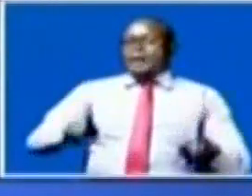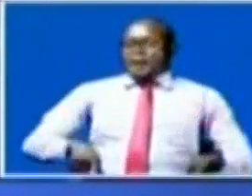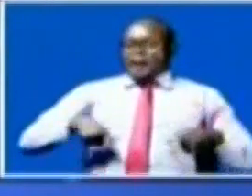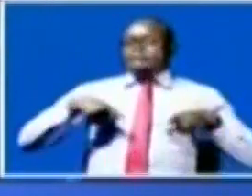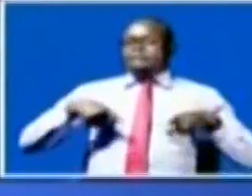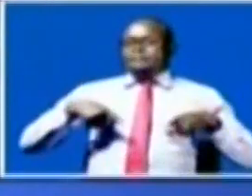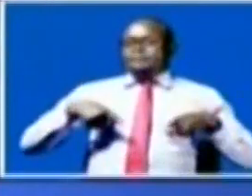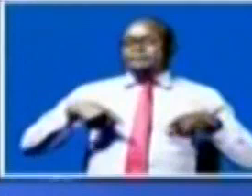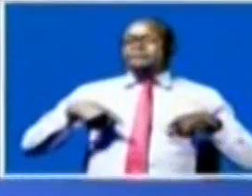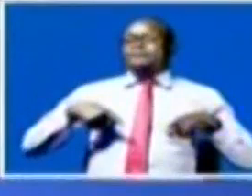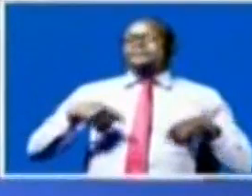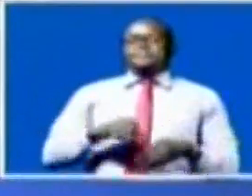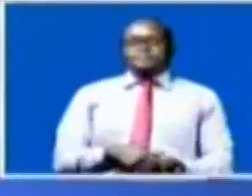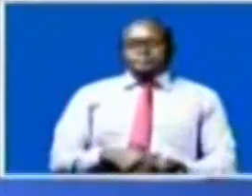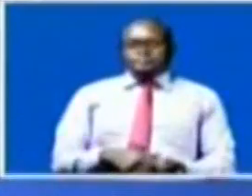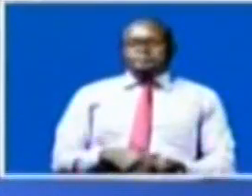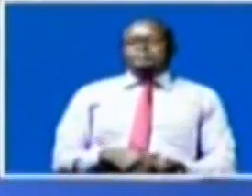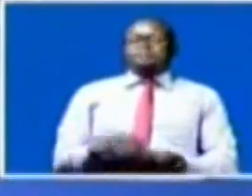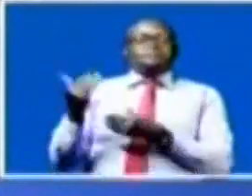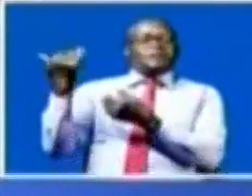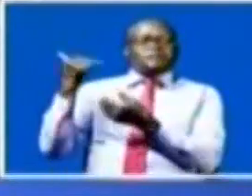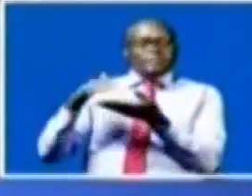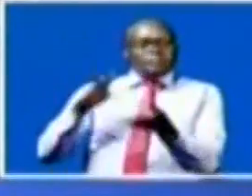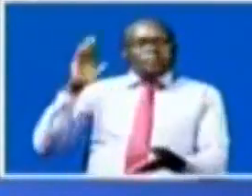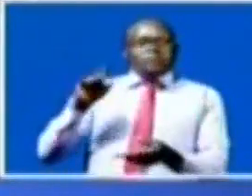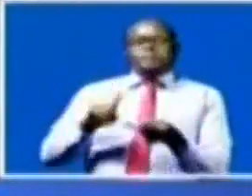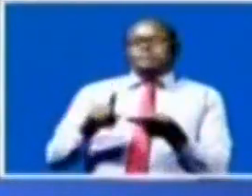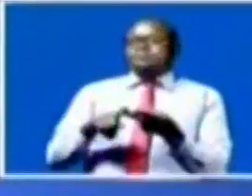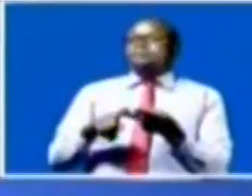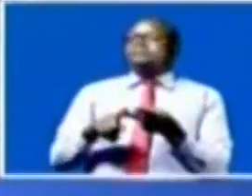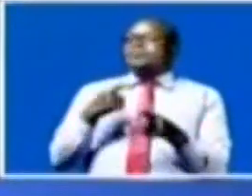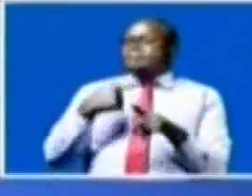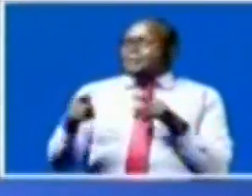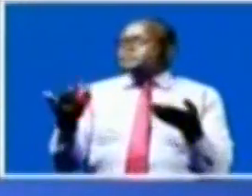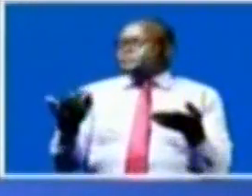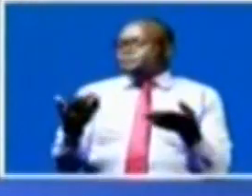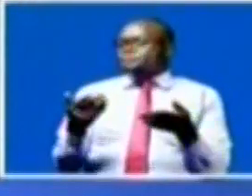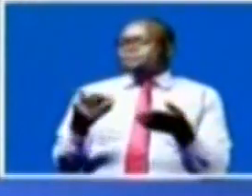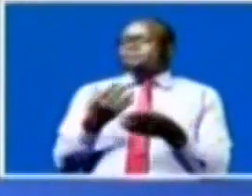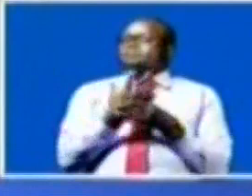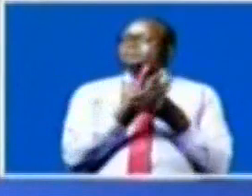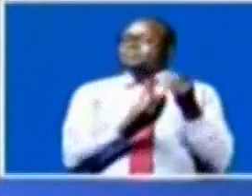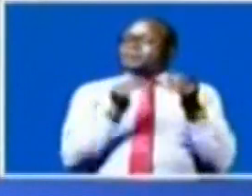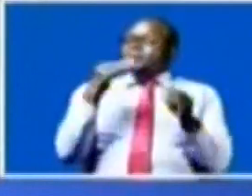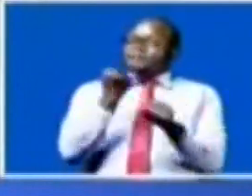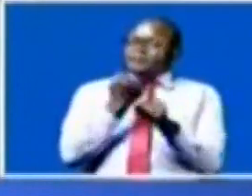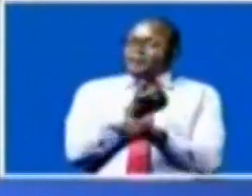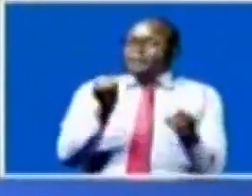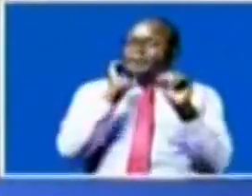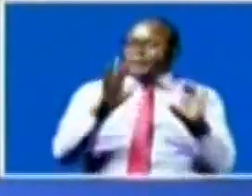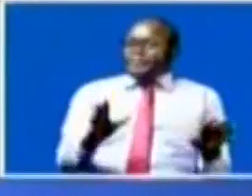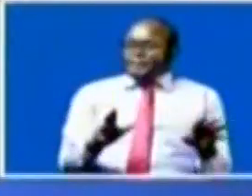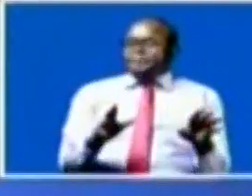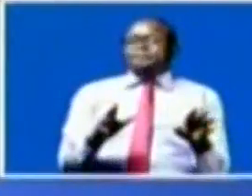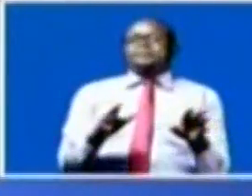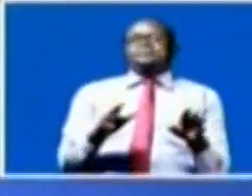wananchi wa mji huu. The expectations are high. The goodwill is still there, but it is waning. If things are not done, you know, the people